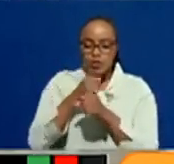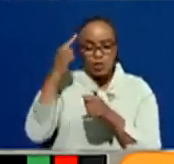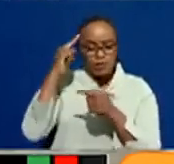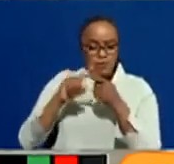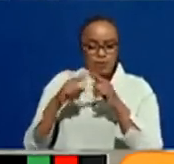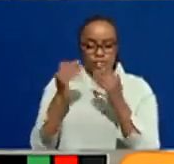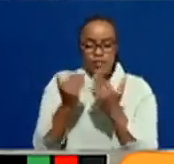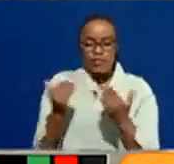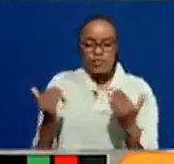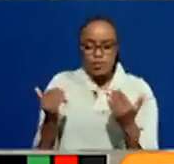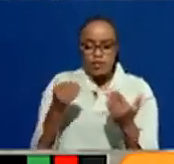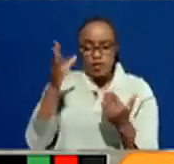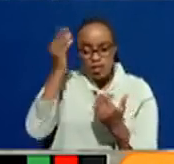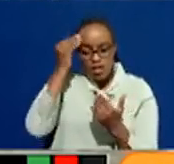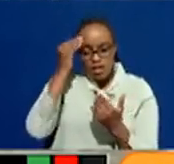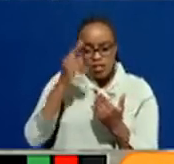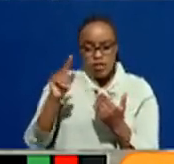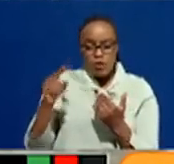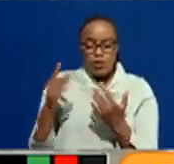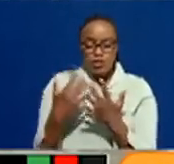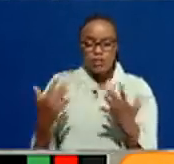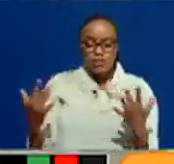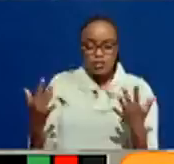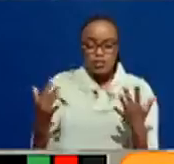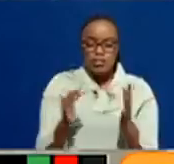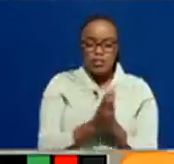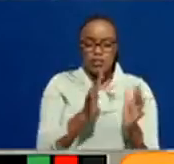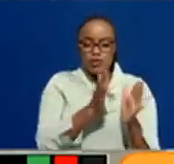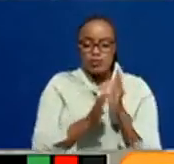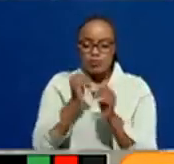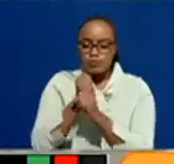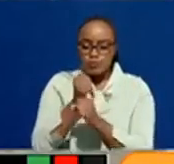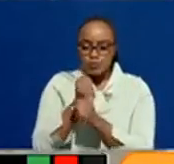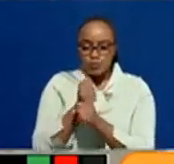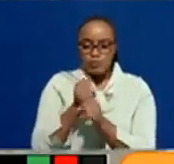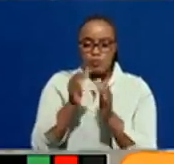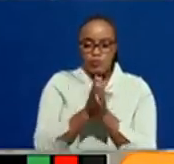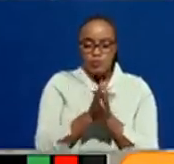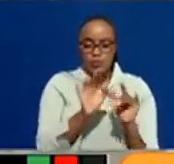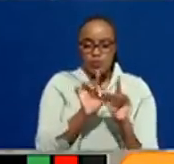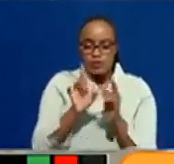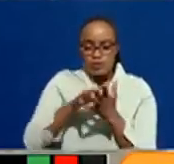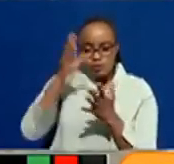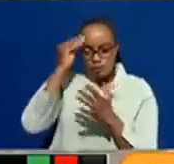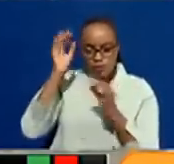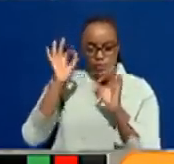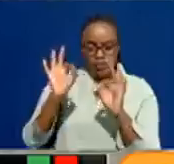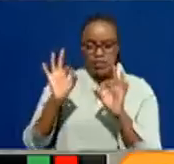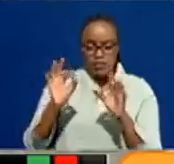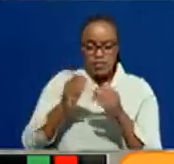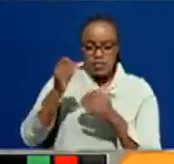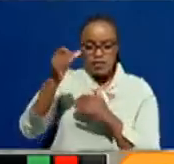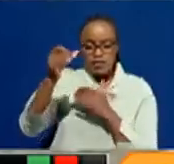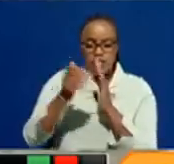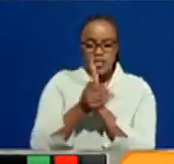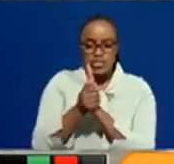about is our kids learning the right material that is going to prepare them for jobs that cannot even be named today. Are they learning for the future? The most critical